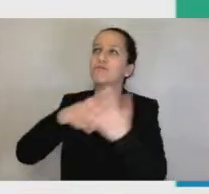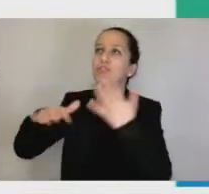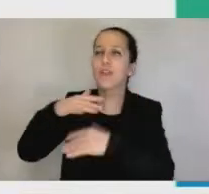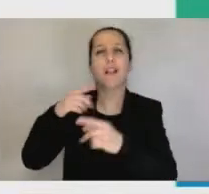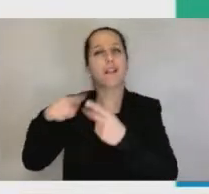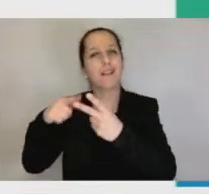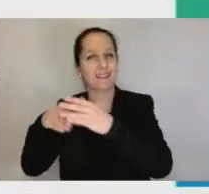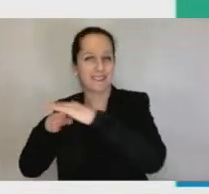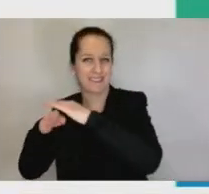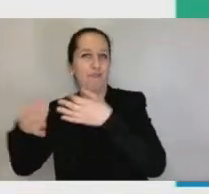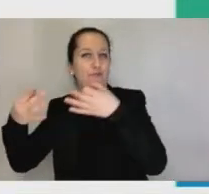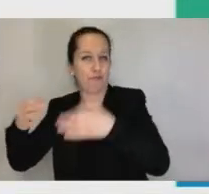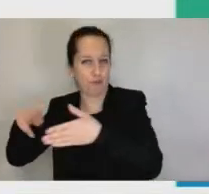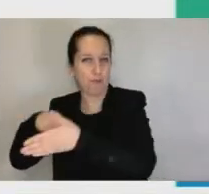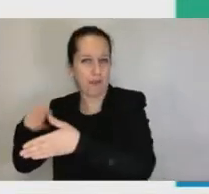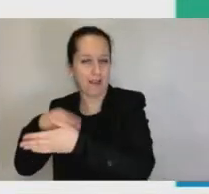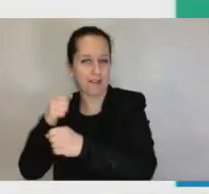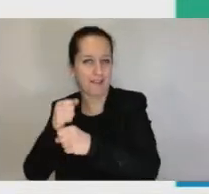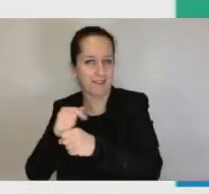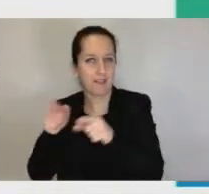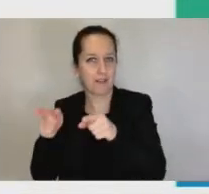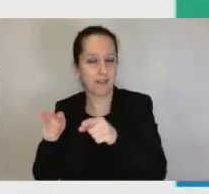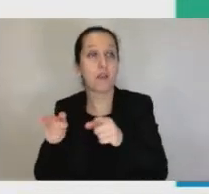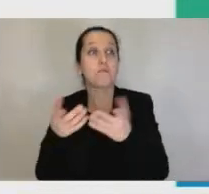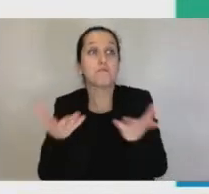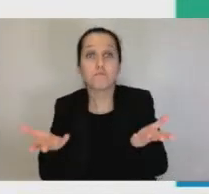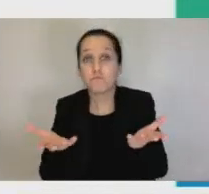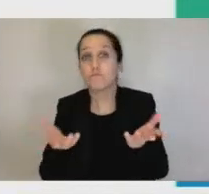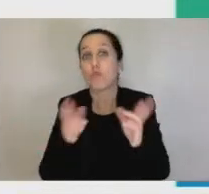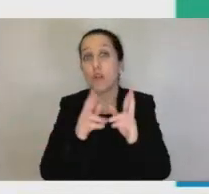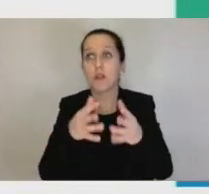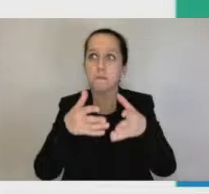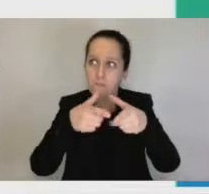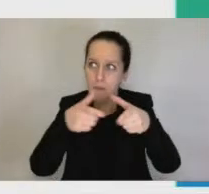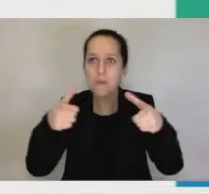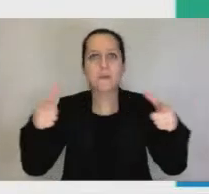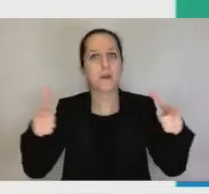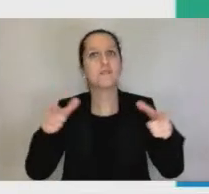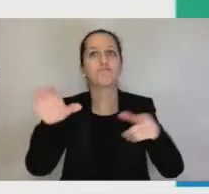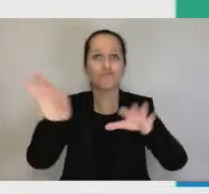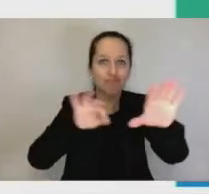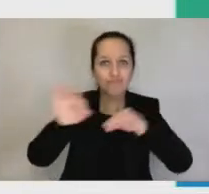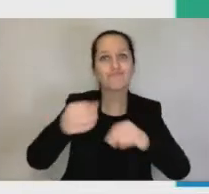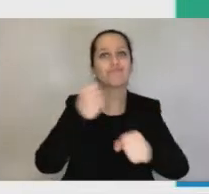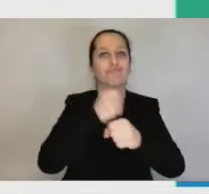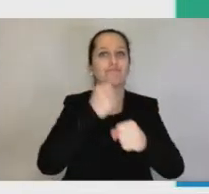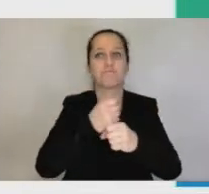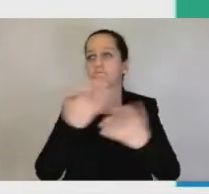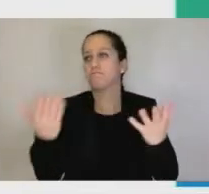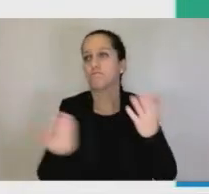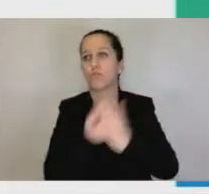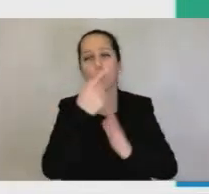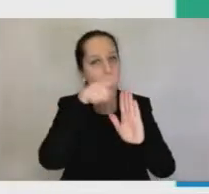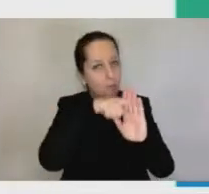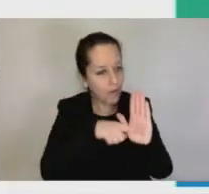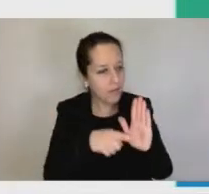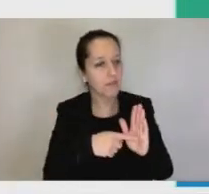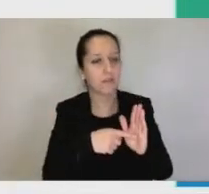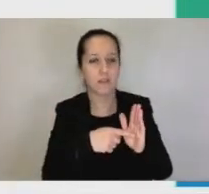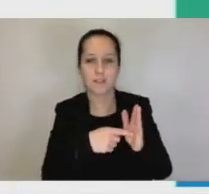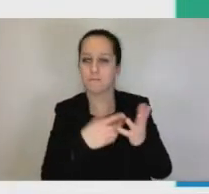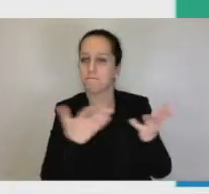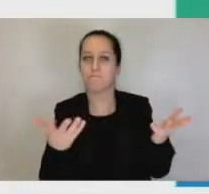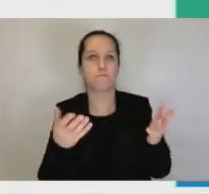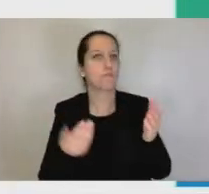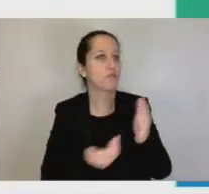it is still necessary to have more participation for women. This through policies that